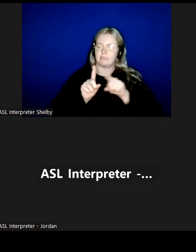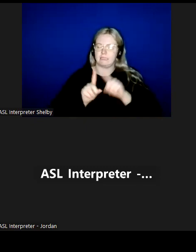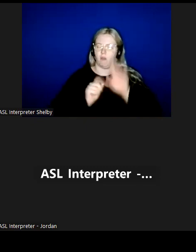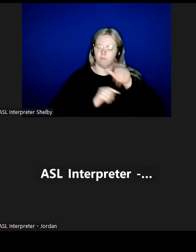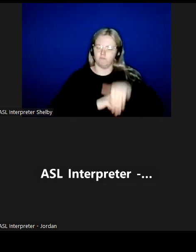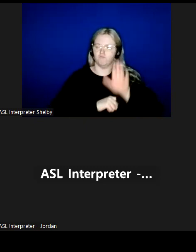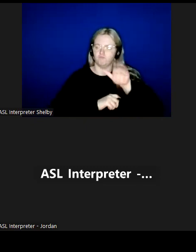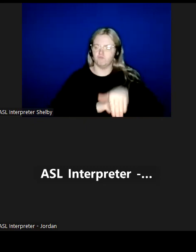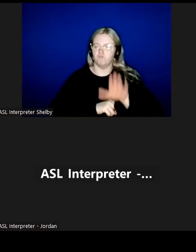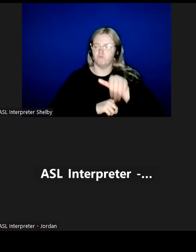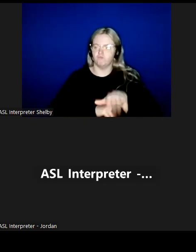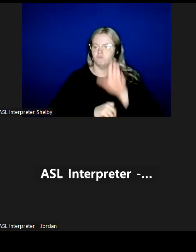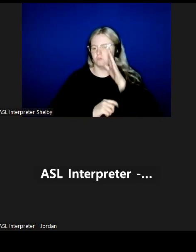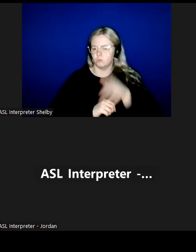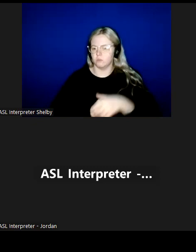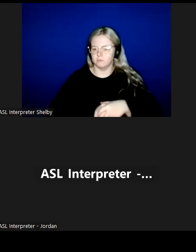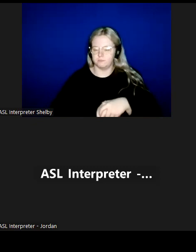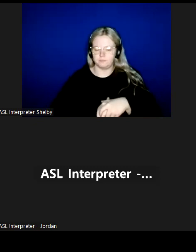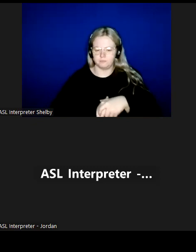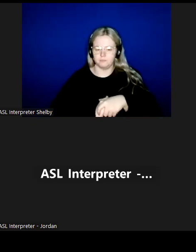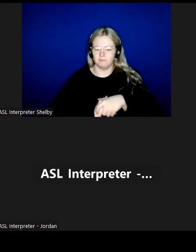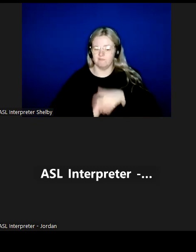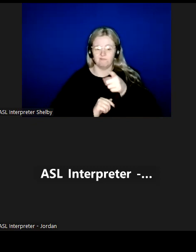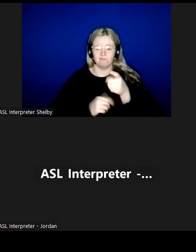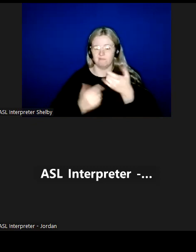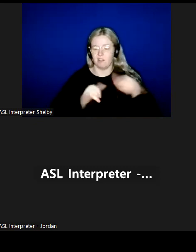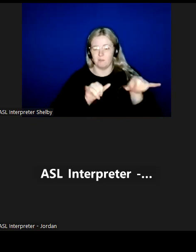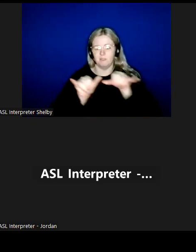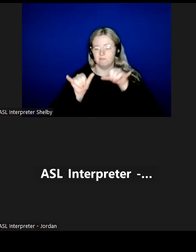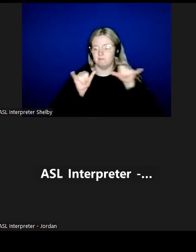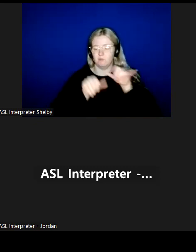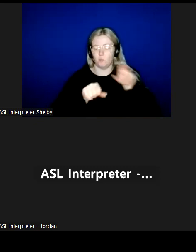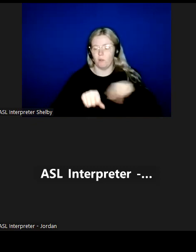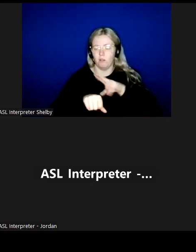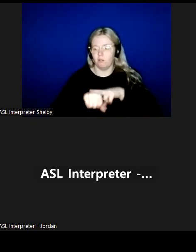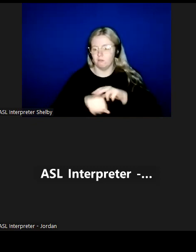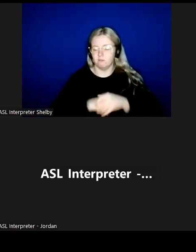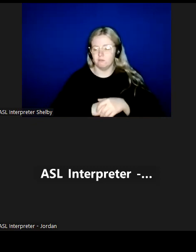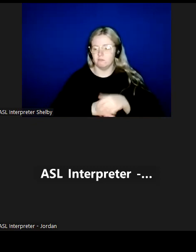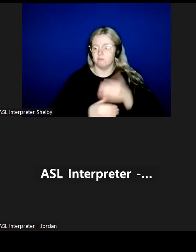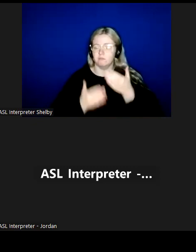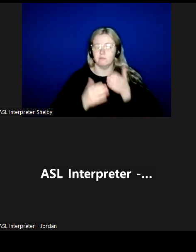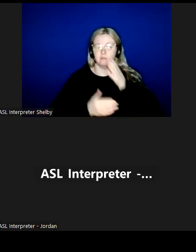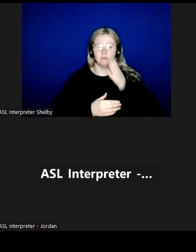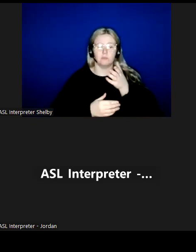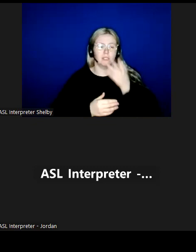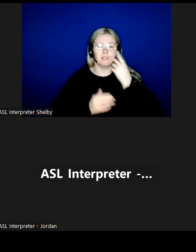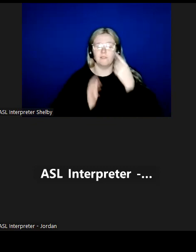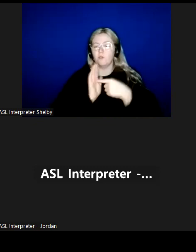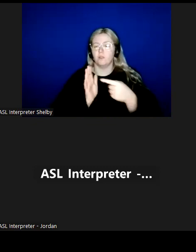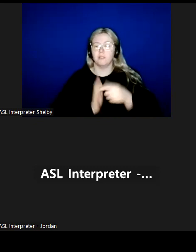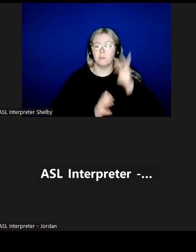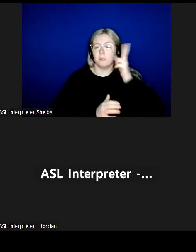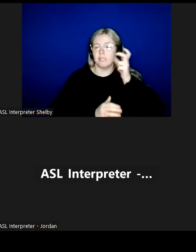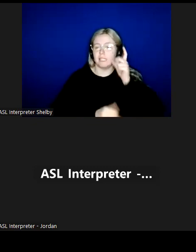journey. Waves of grief are really common. You might experience a wave of grief if you hear a song on the radio